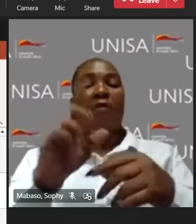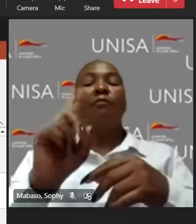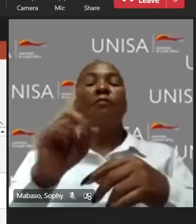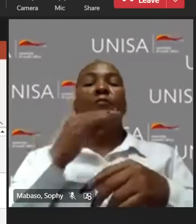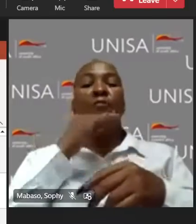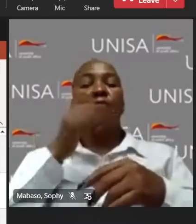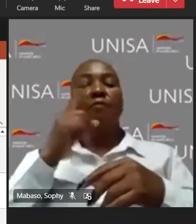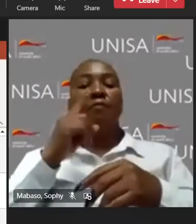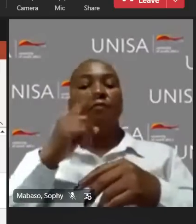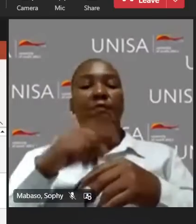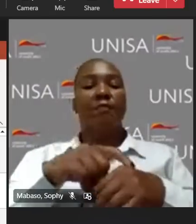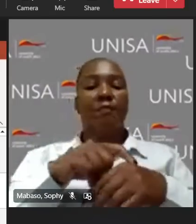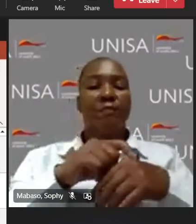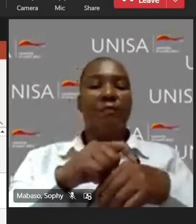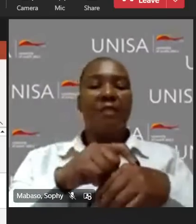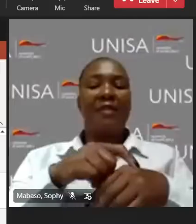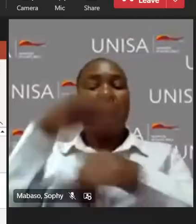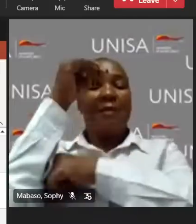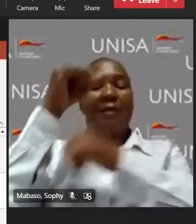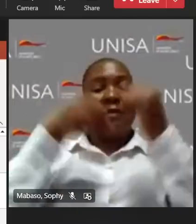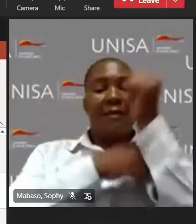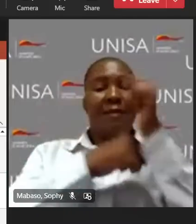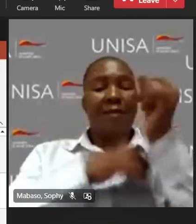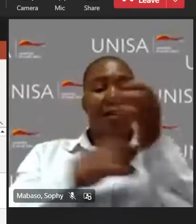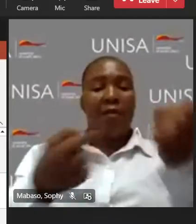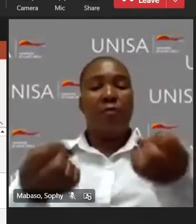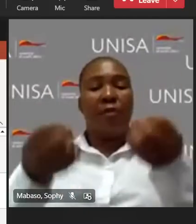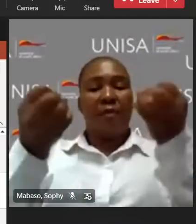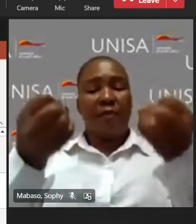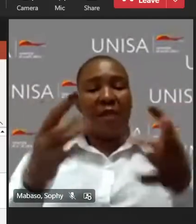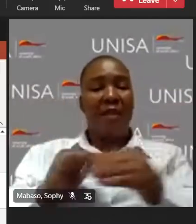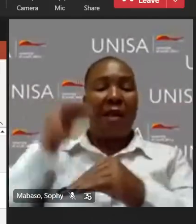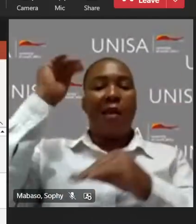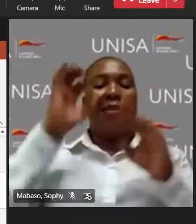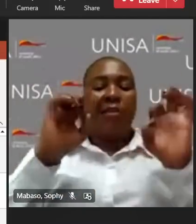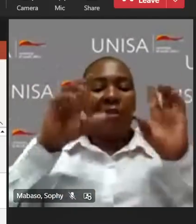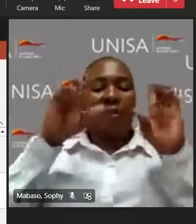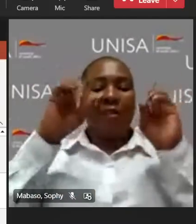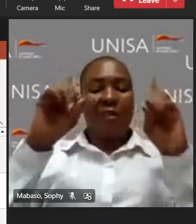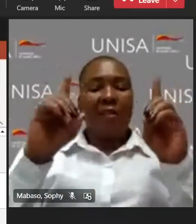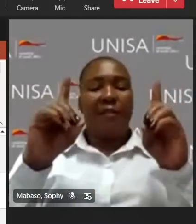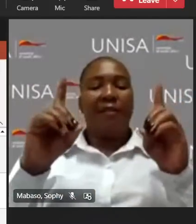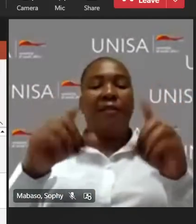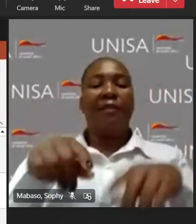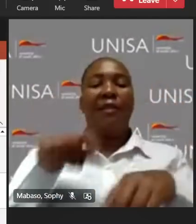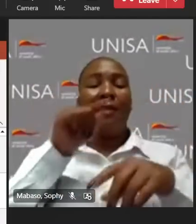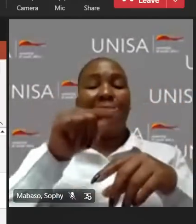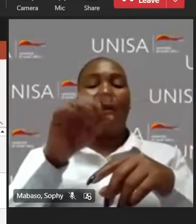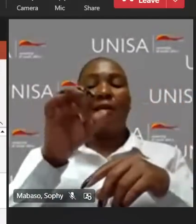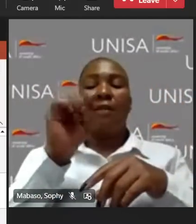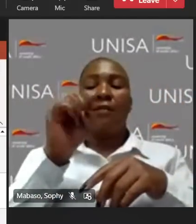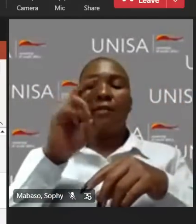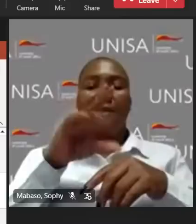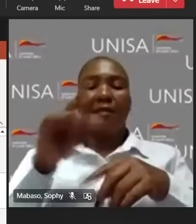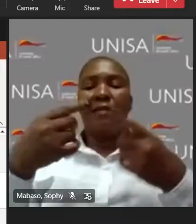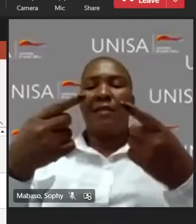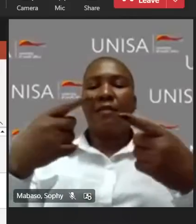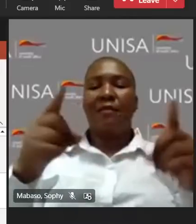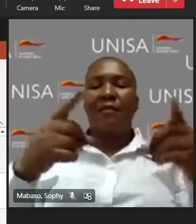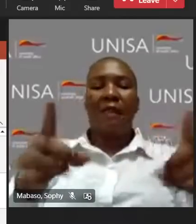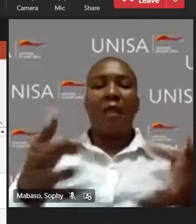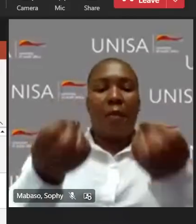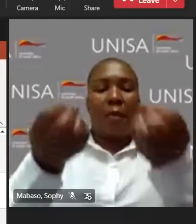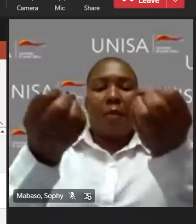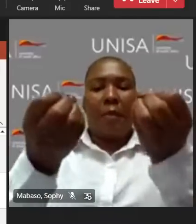is a statutory structure as provided for in the Higher Education Act. The SRC offers a variety of